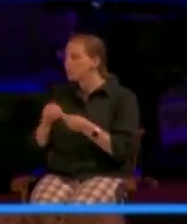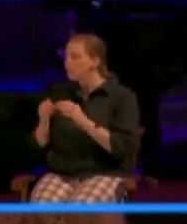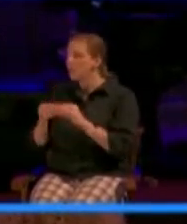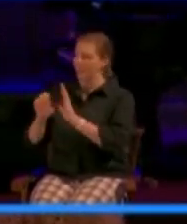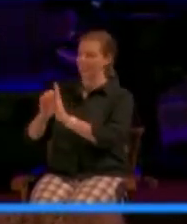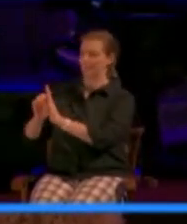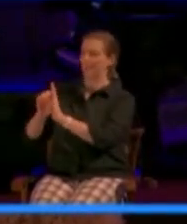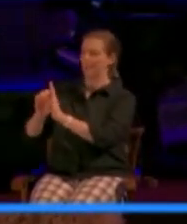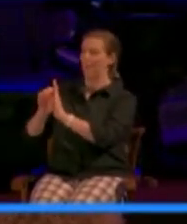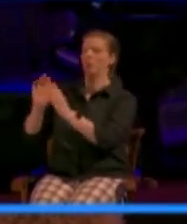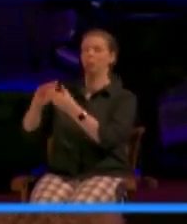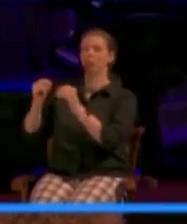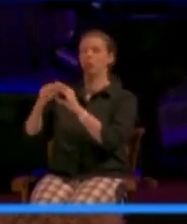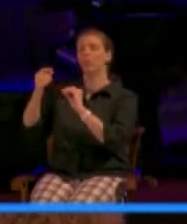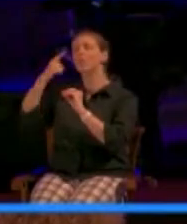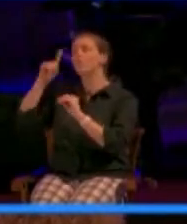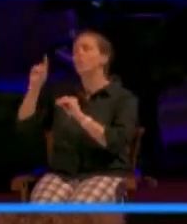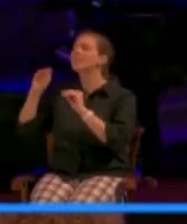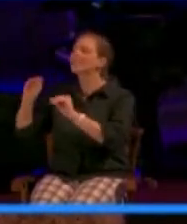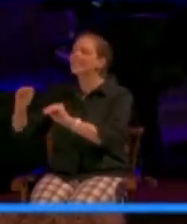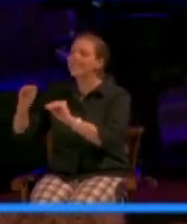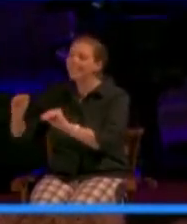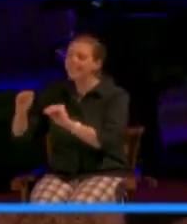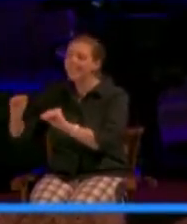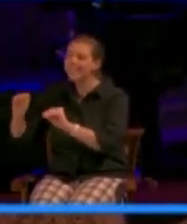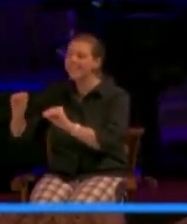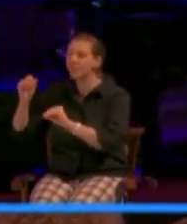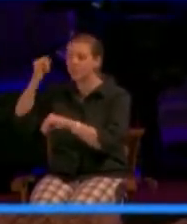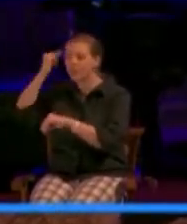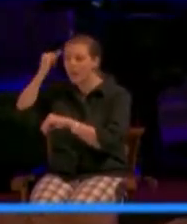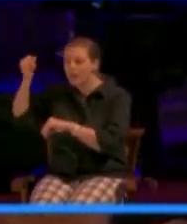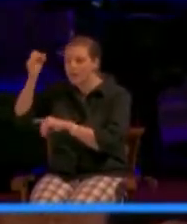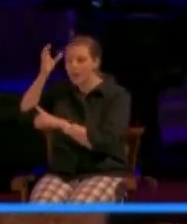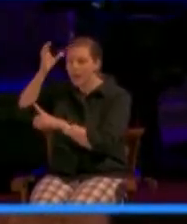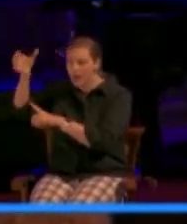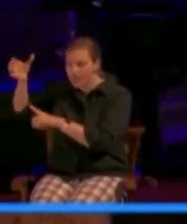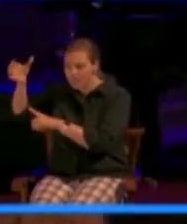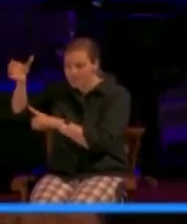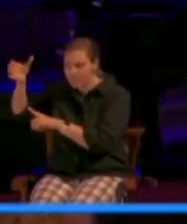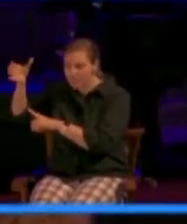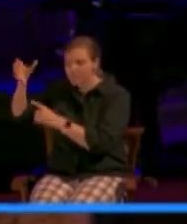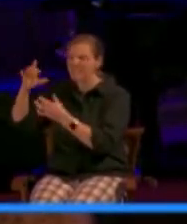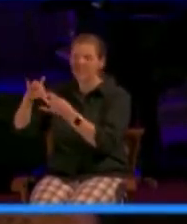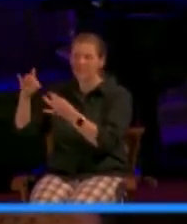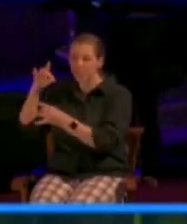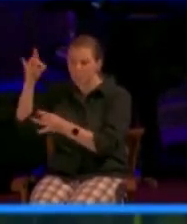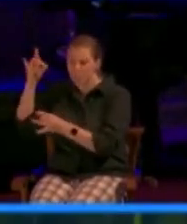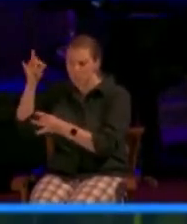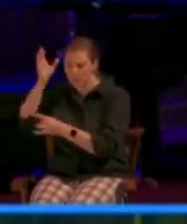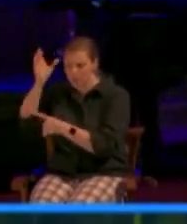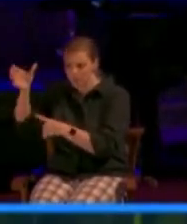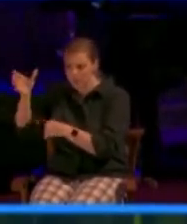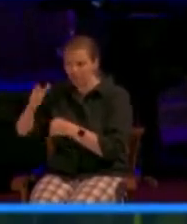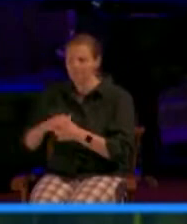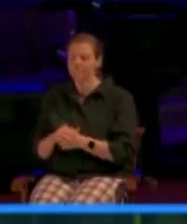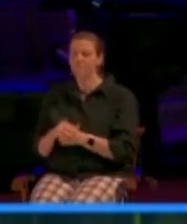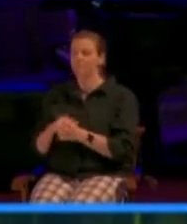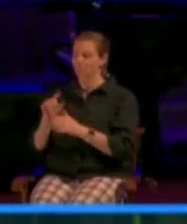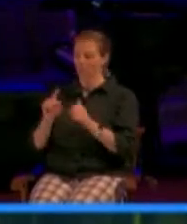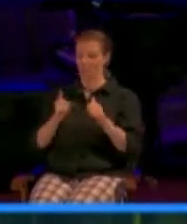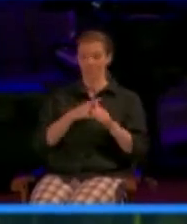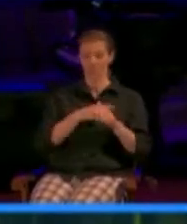in order to illustrate a very true spiritual principle. So let's begin by looking at